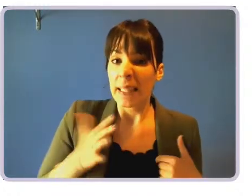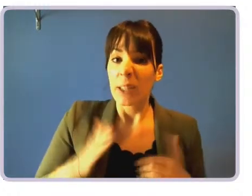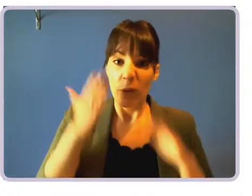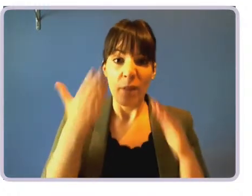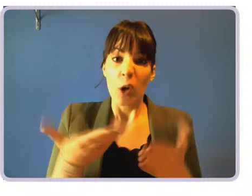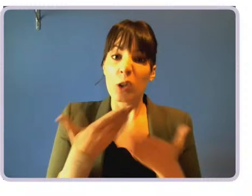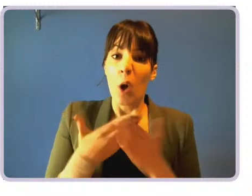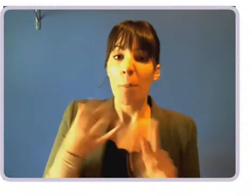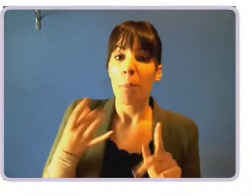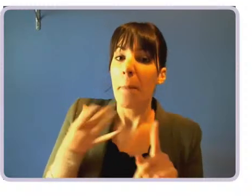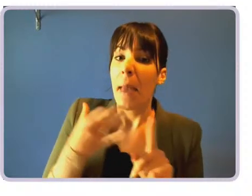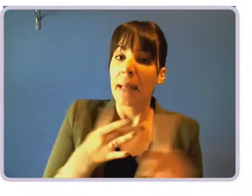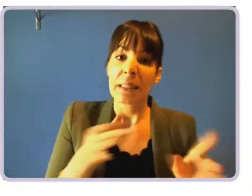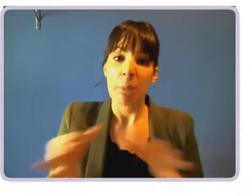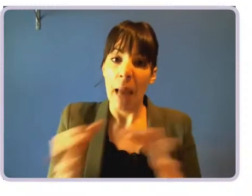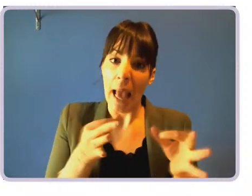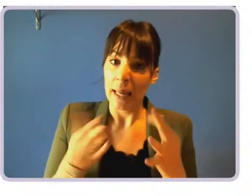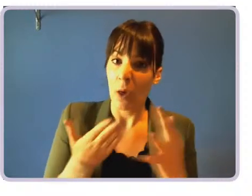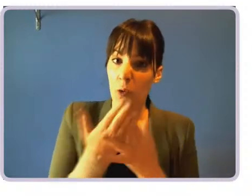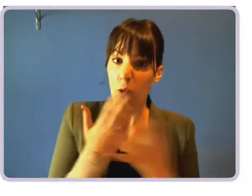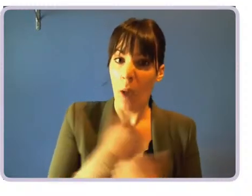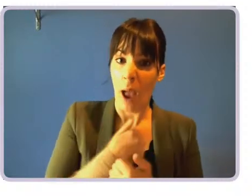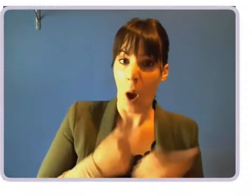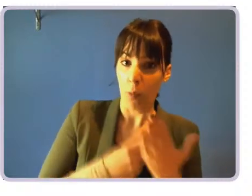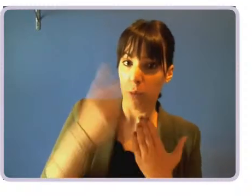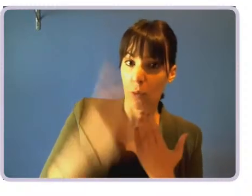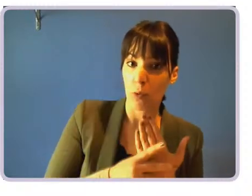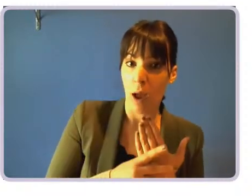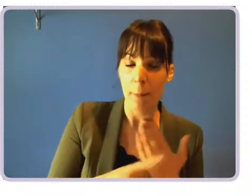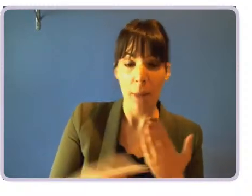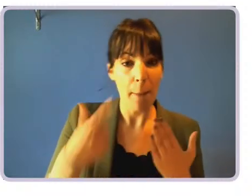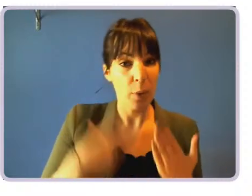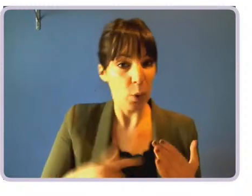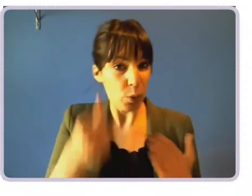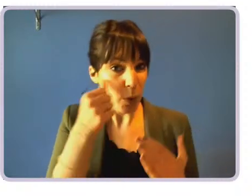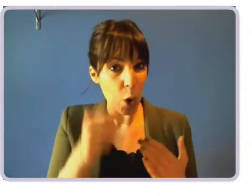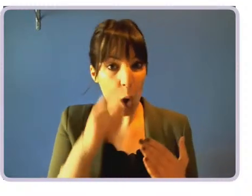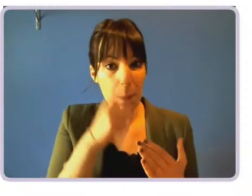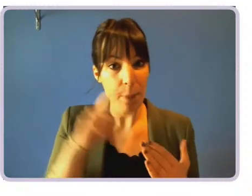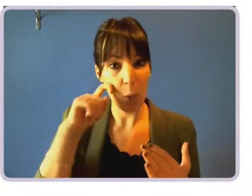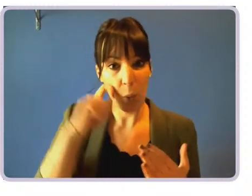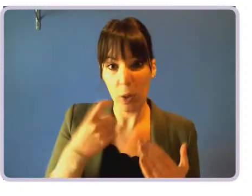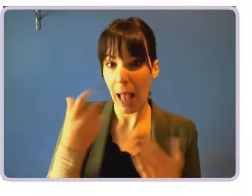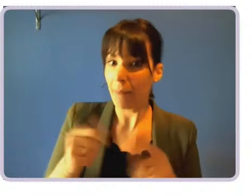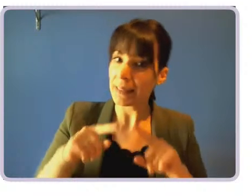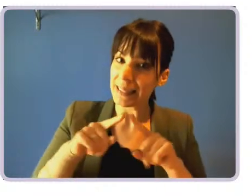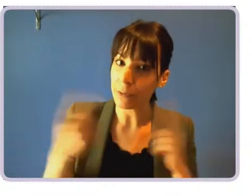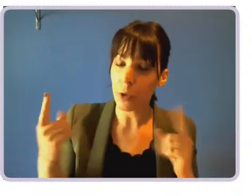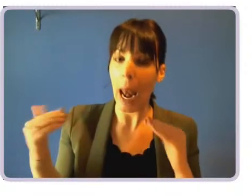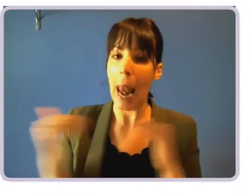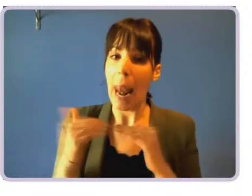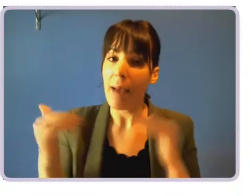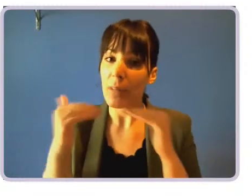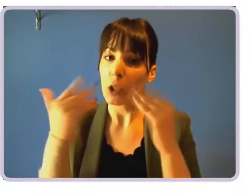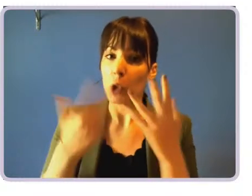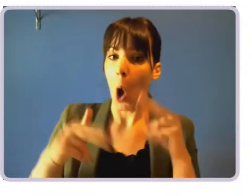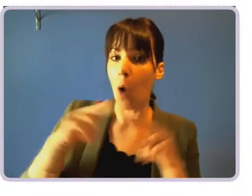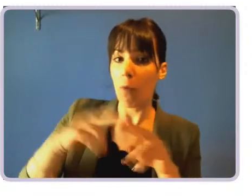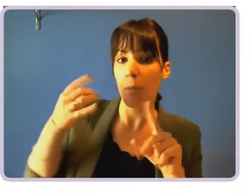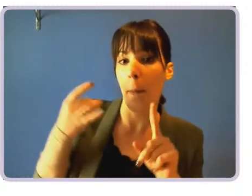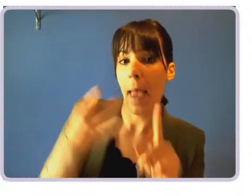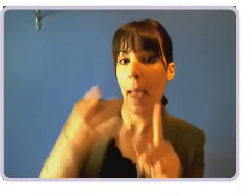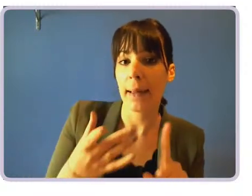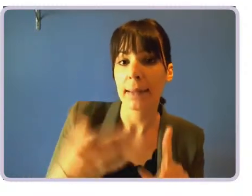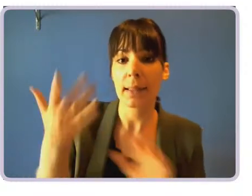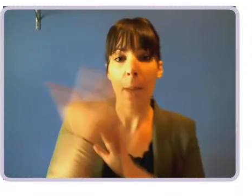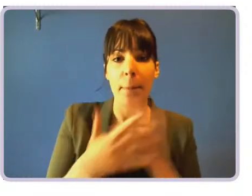this program. And given people will be at different stages of preparedness, we plan on doing a follow-up visit or phone call, or perhaps a few. We'll